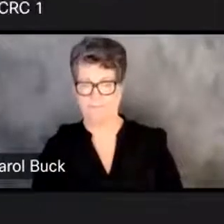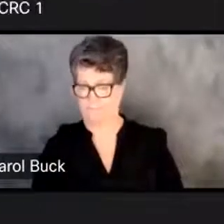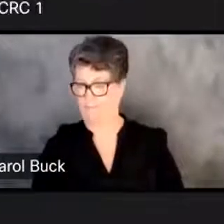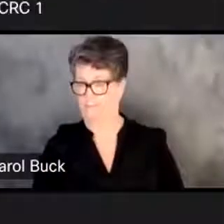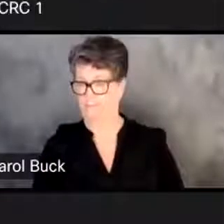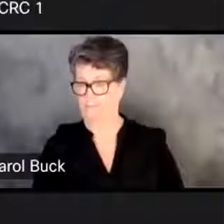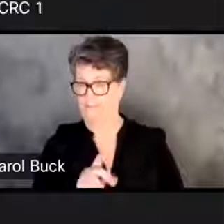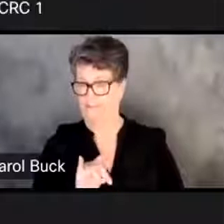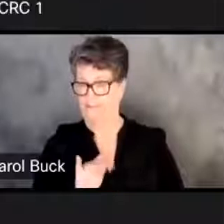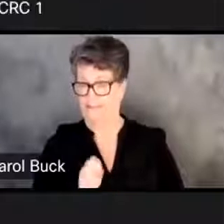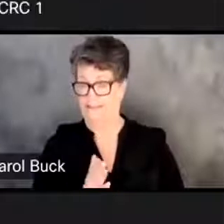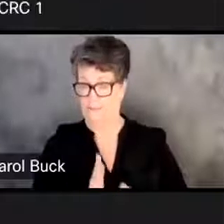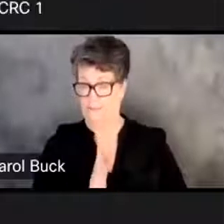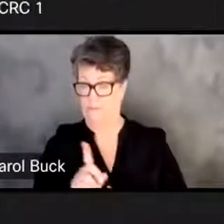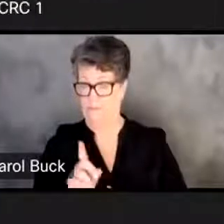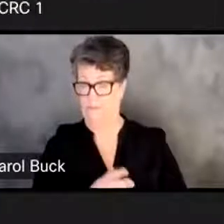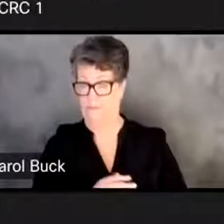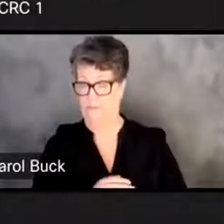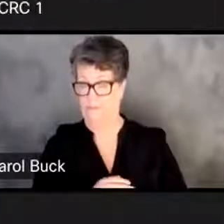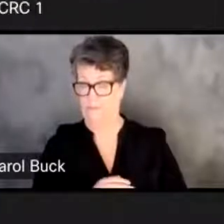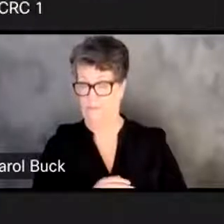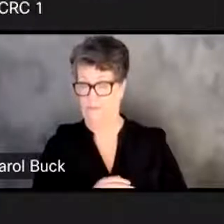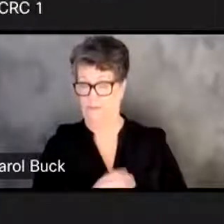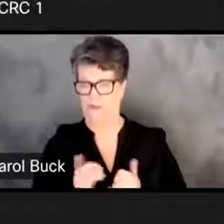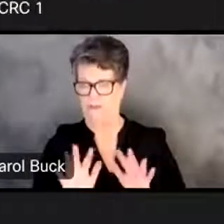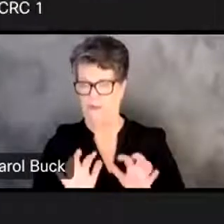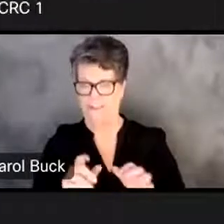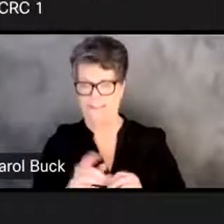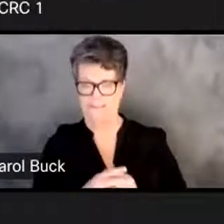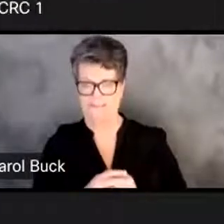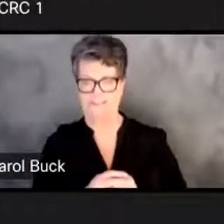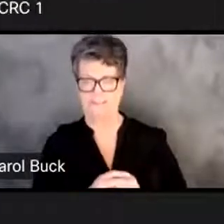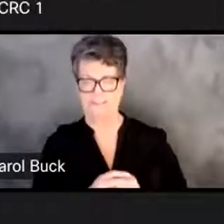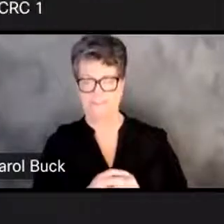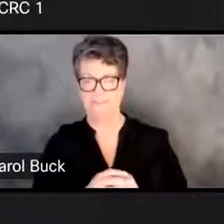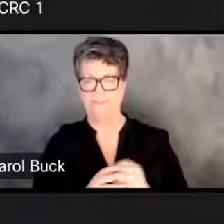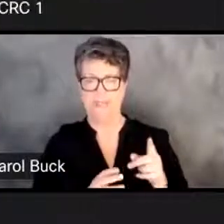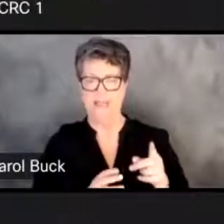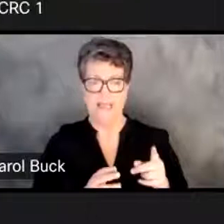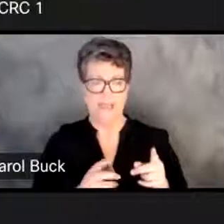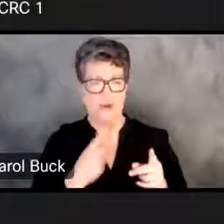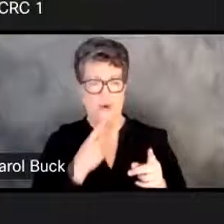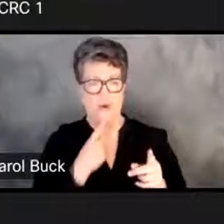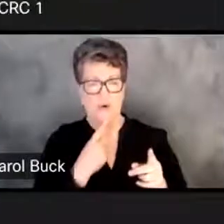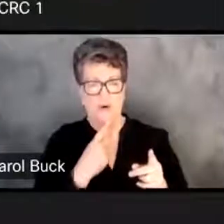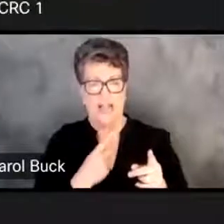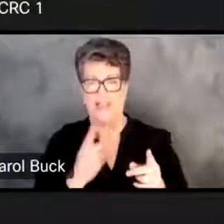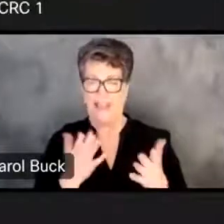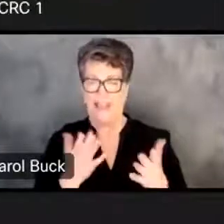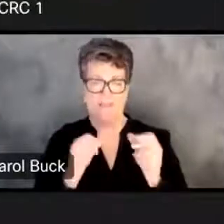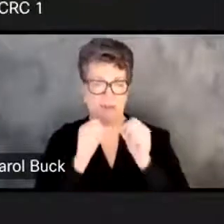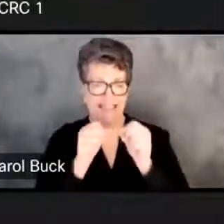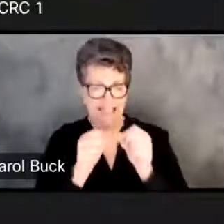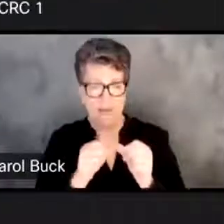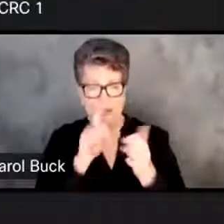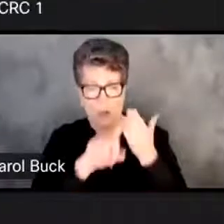some direction on that, and I know that we're trying to figure that out as well. So thank you so much for your patience. Certainly, and I thank you for continuing to